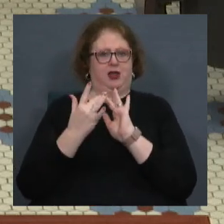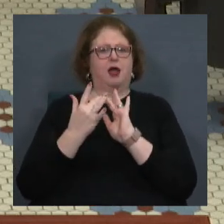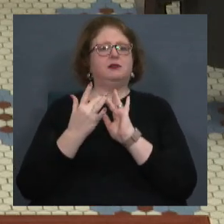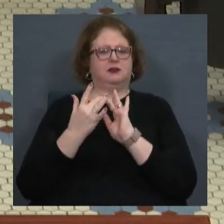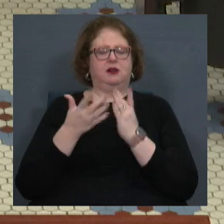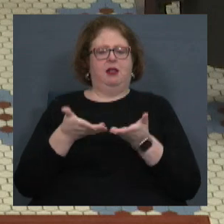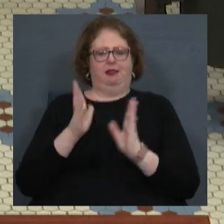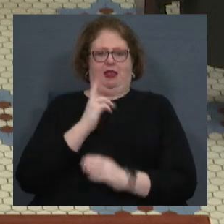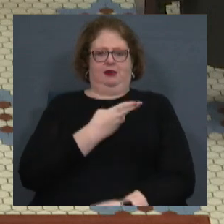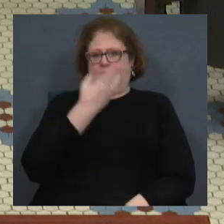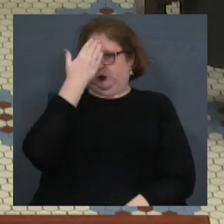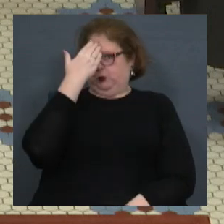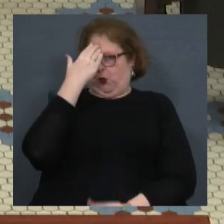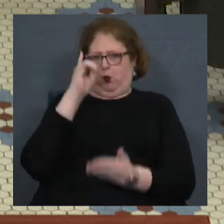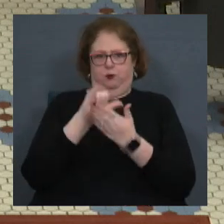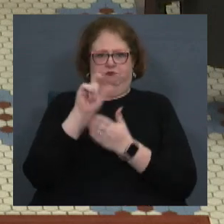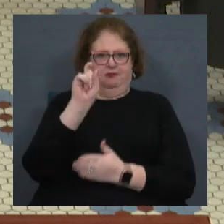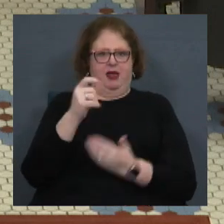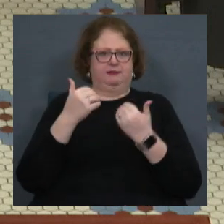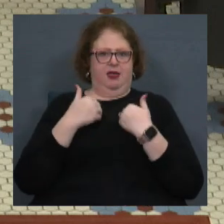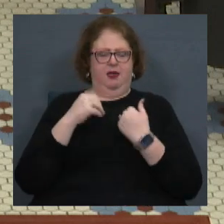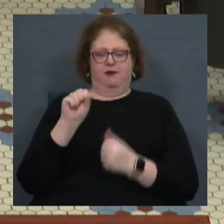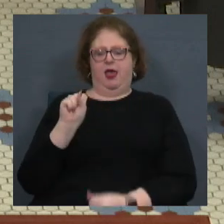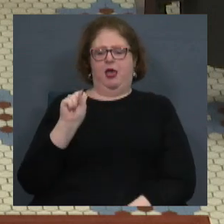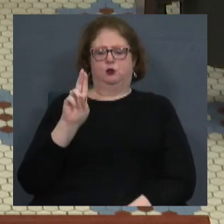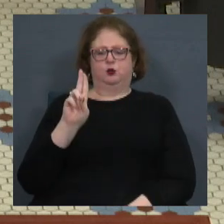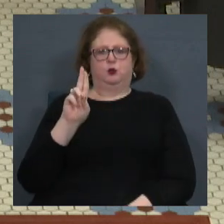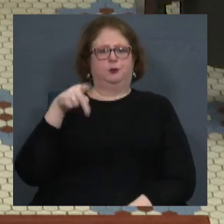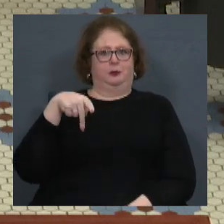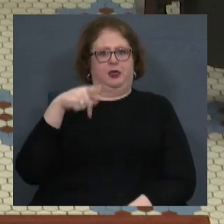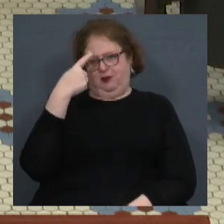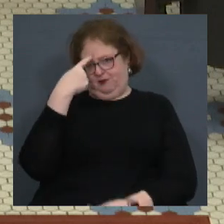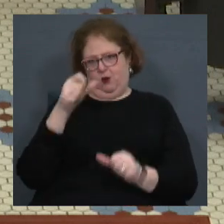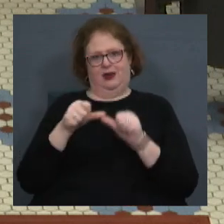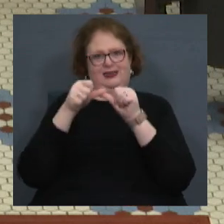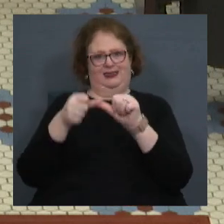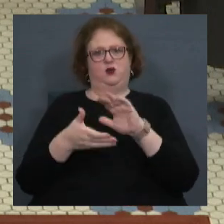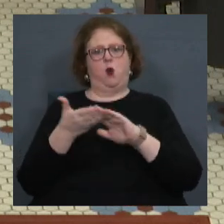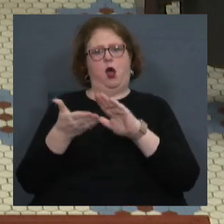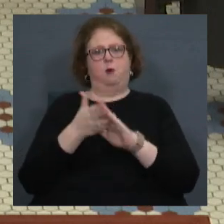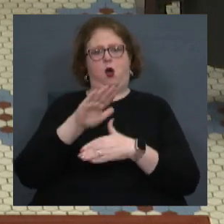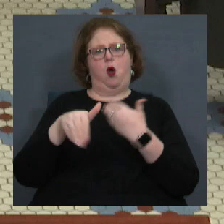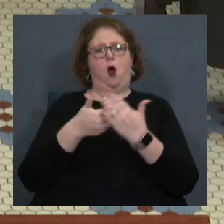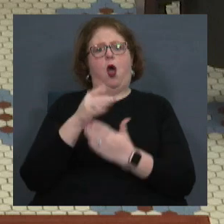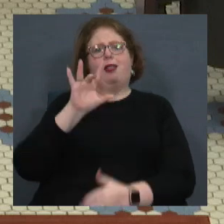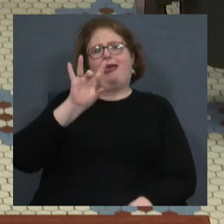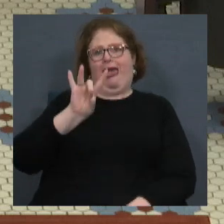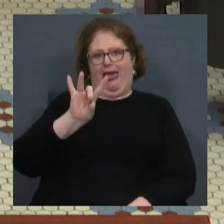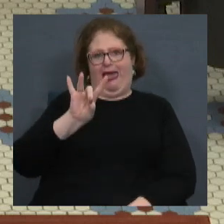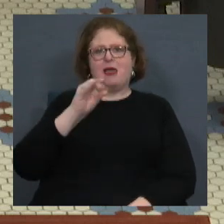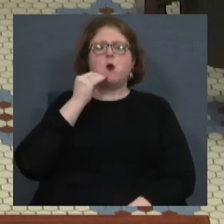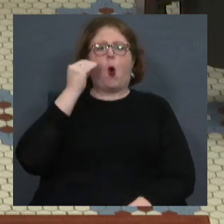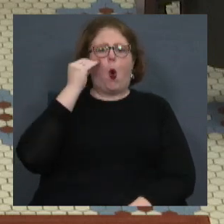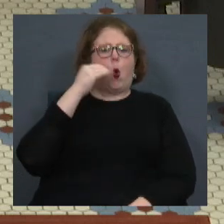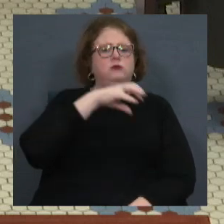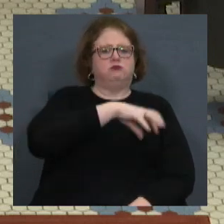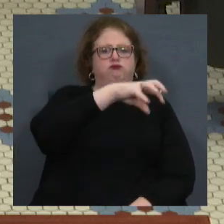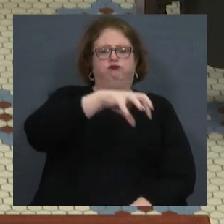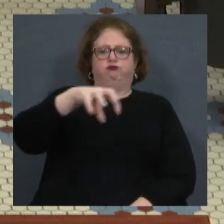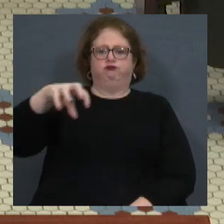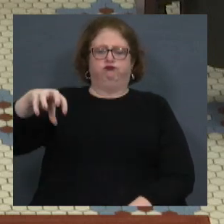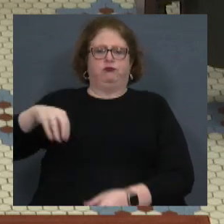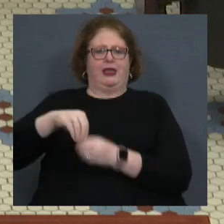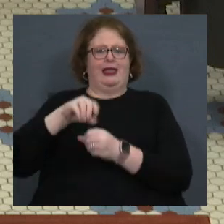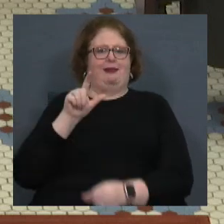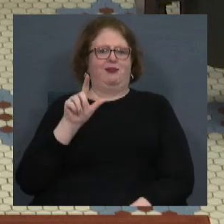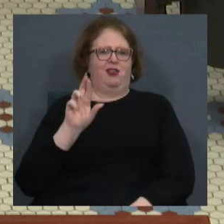obtain SUPs to continue operating all 8 of their homes located in Little Rock. We thought that